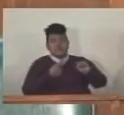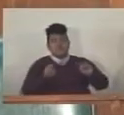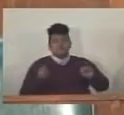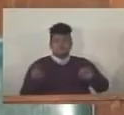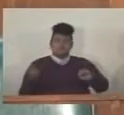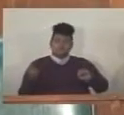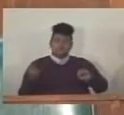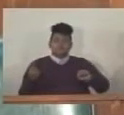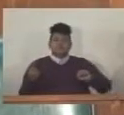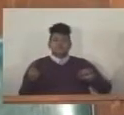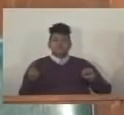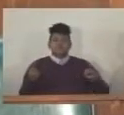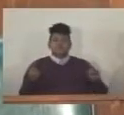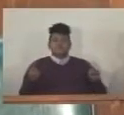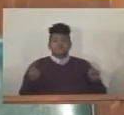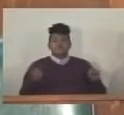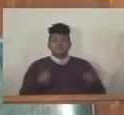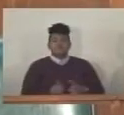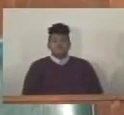at